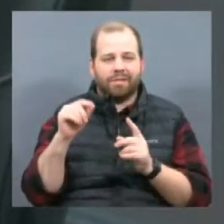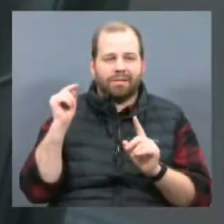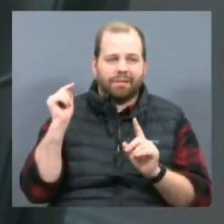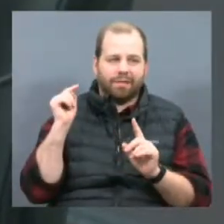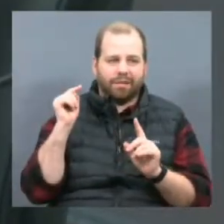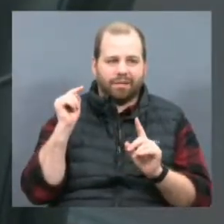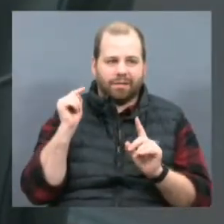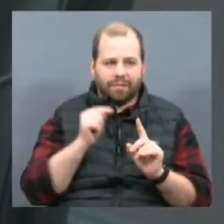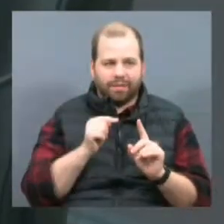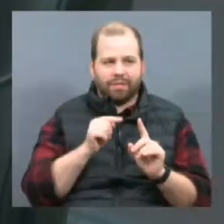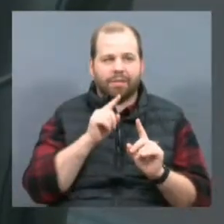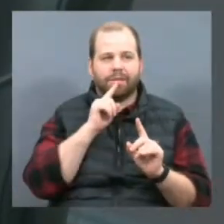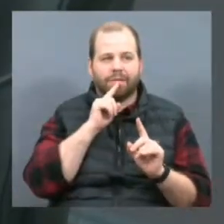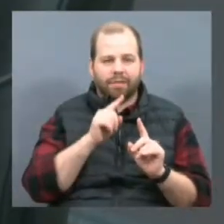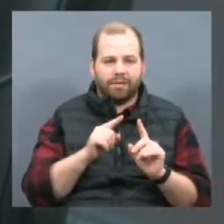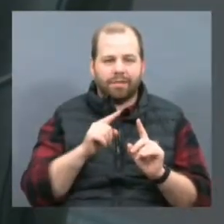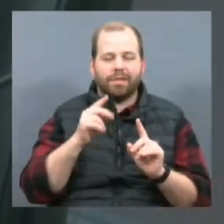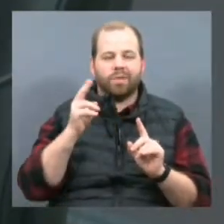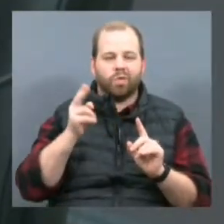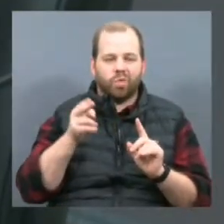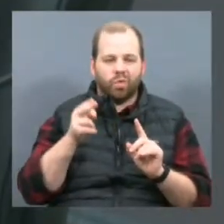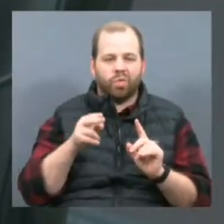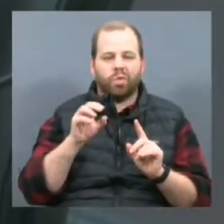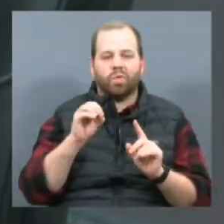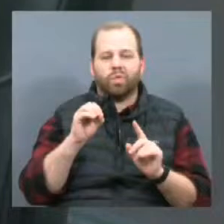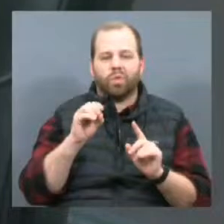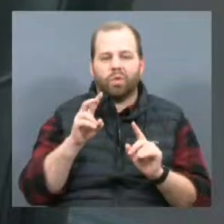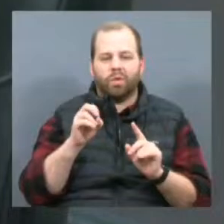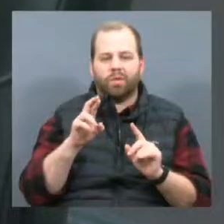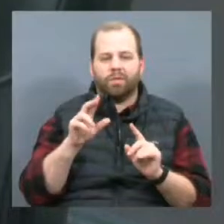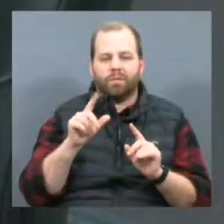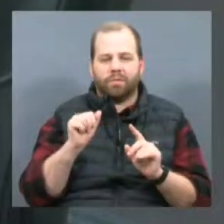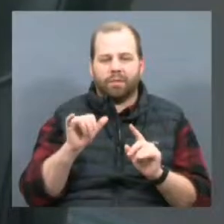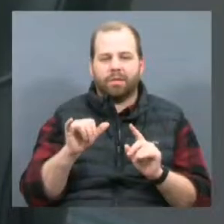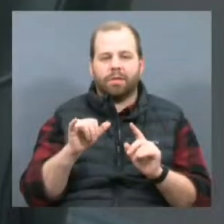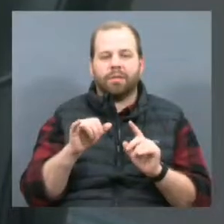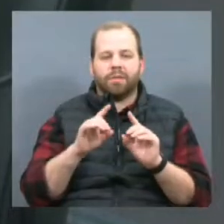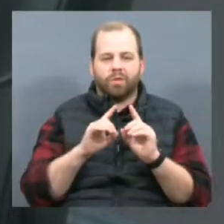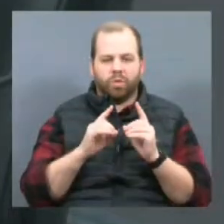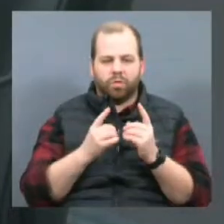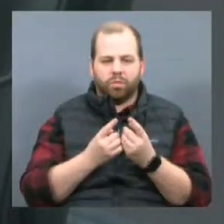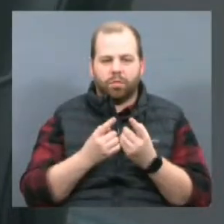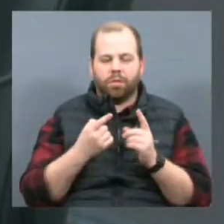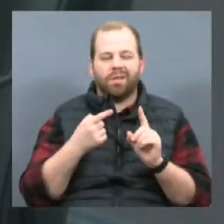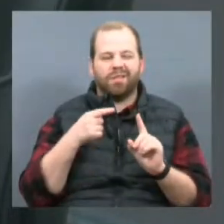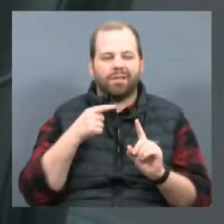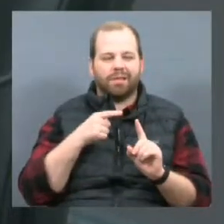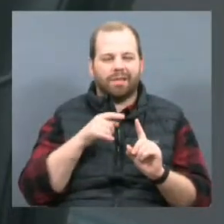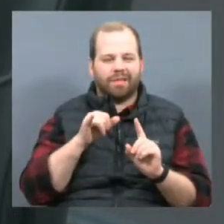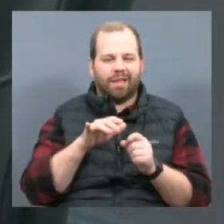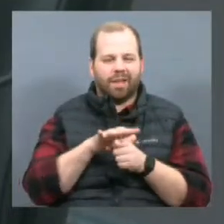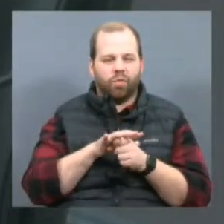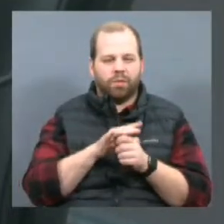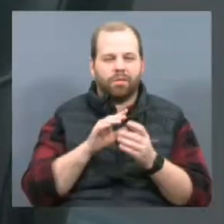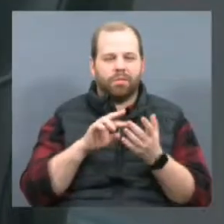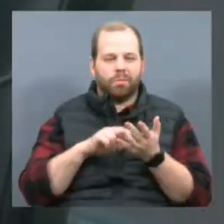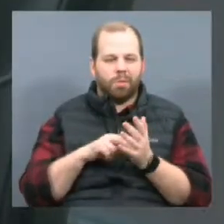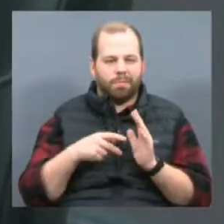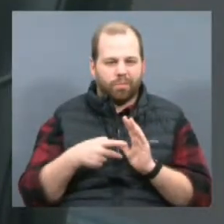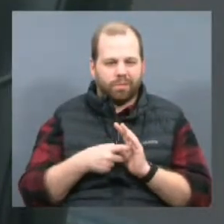in the historic overlay district. So I do just want to read for the record what the purpose of the district is, because it